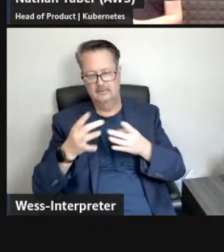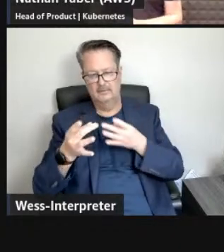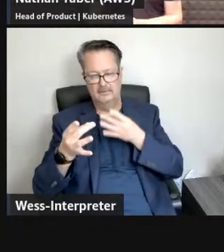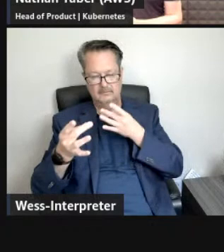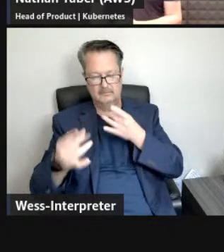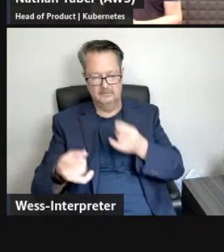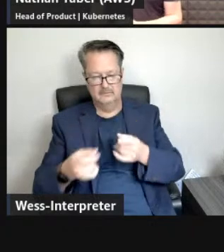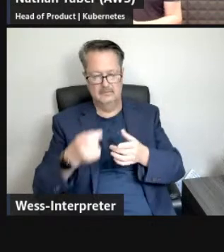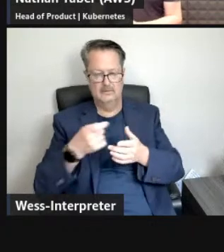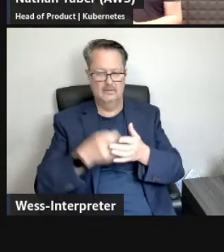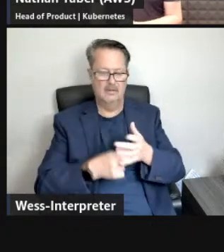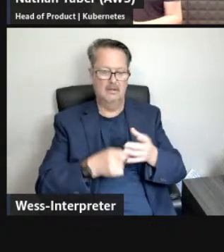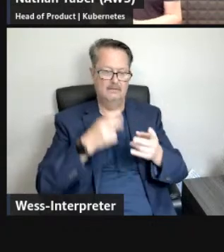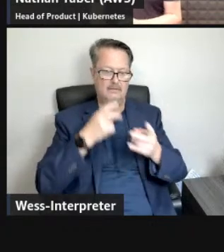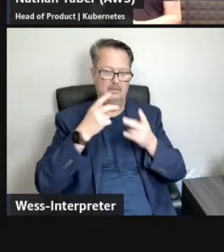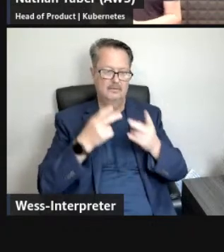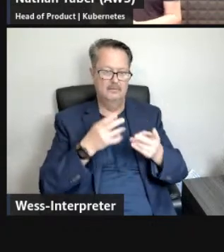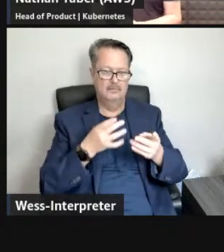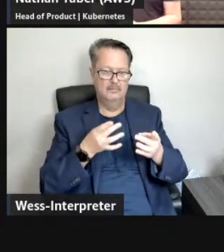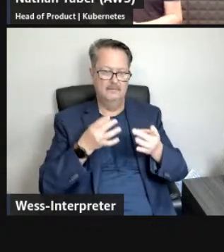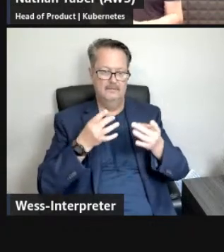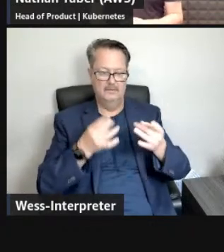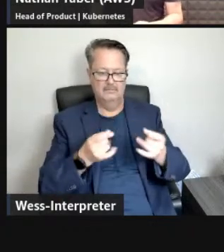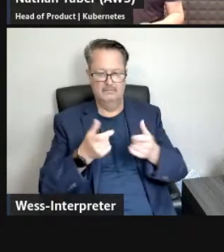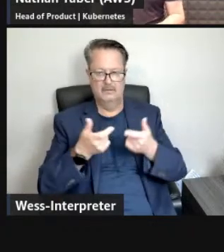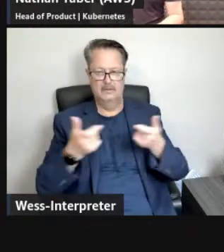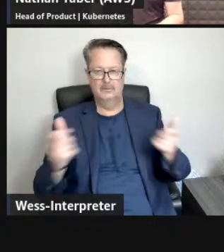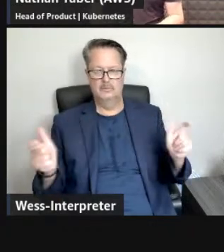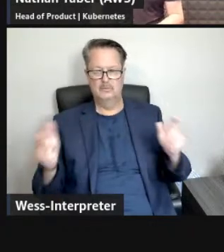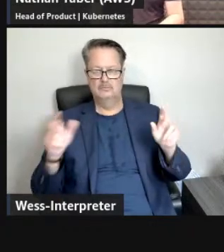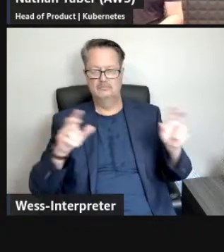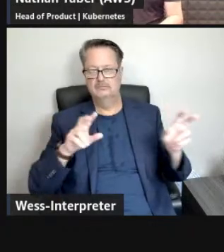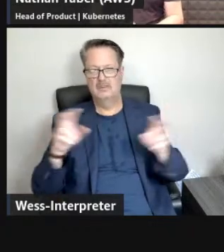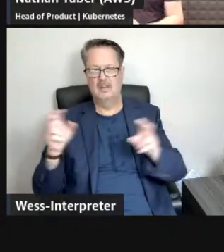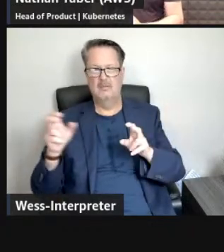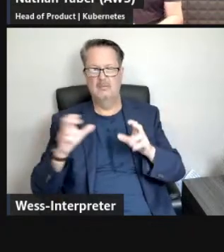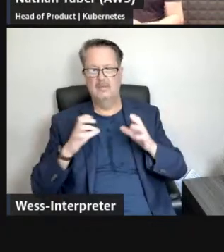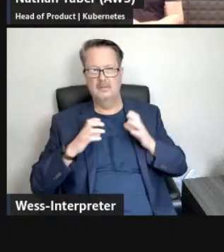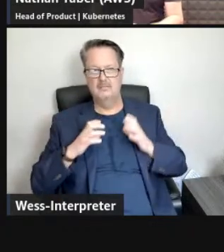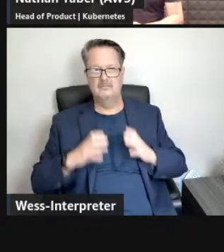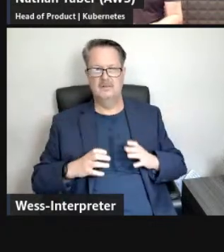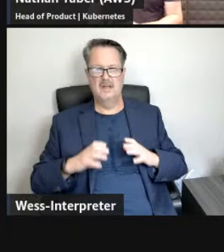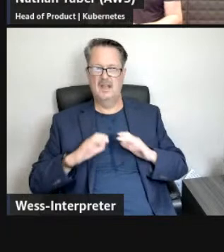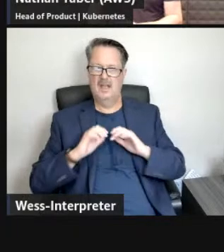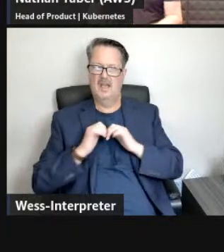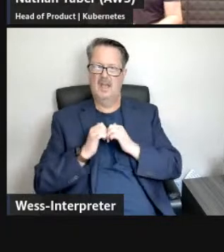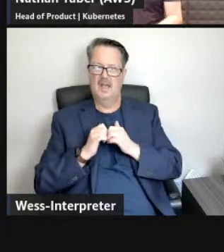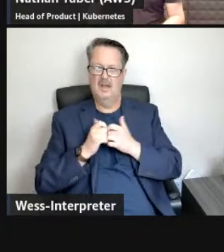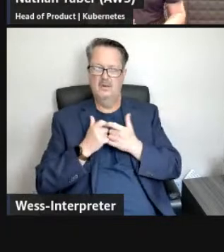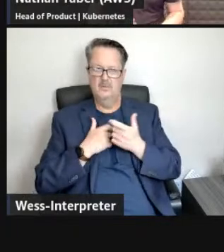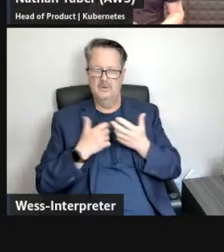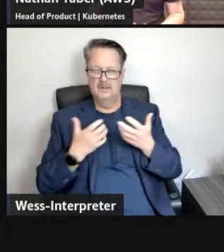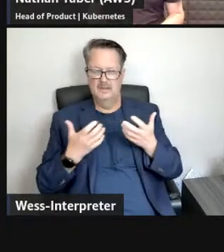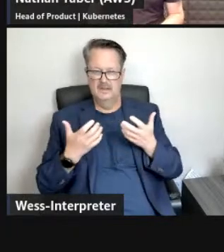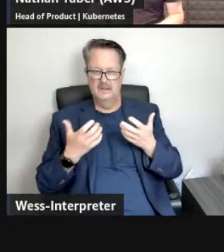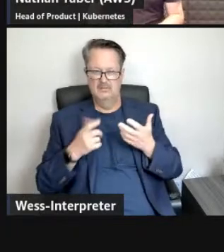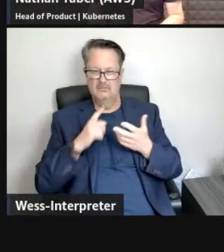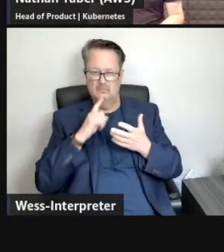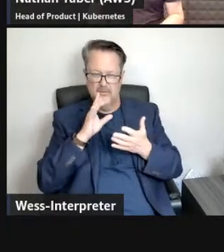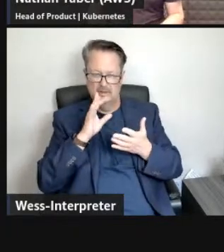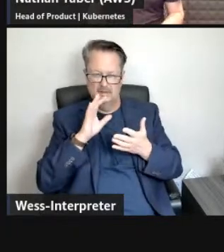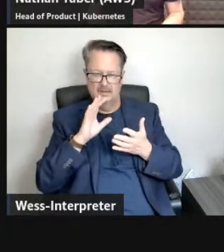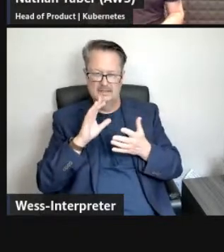and efficiency are a huge topic with customers, looking at how do we squeeze every piece of efficiency out of